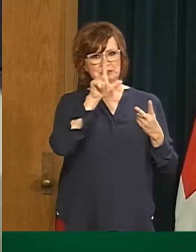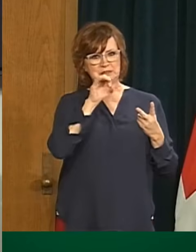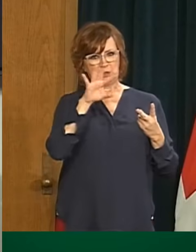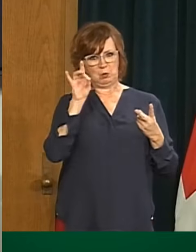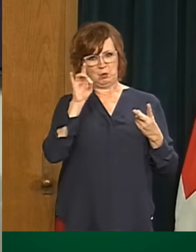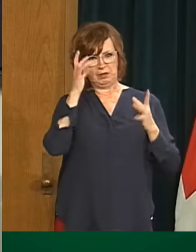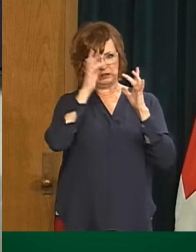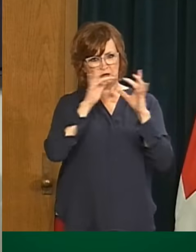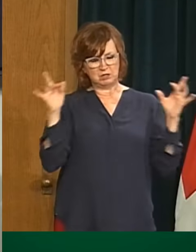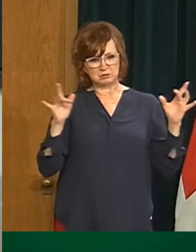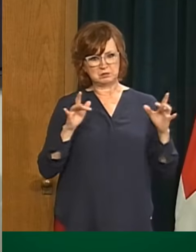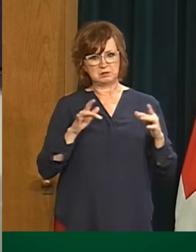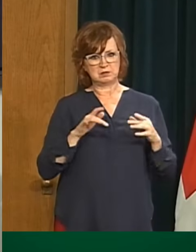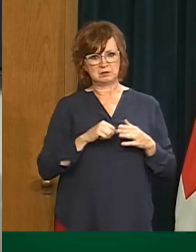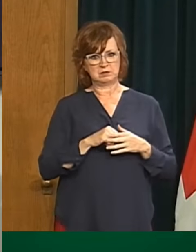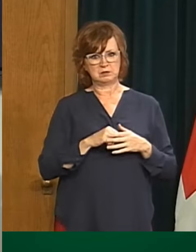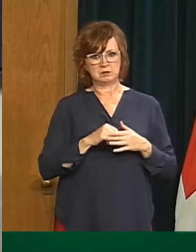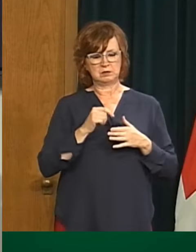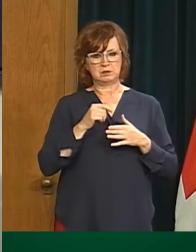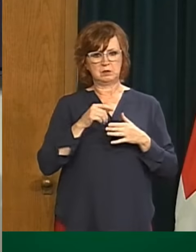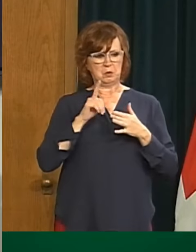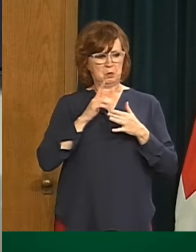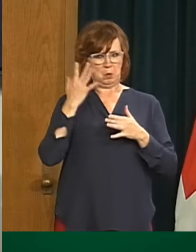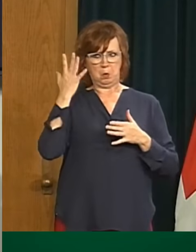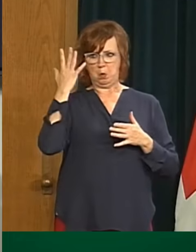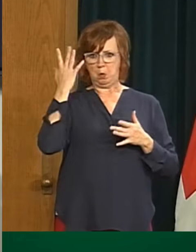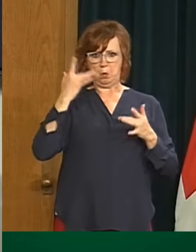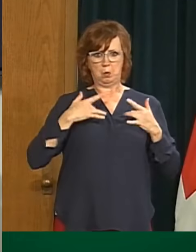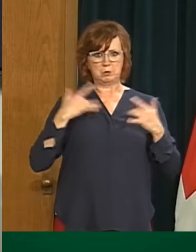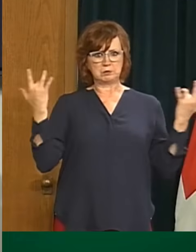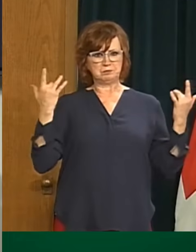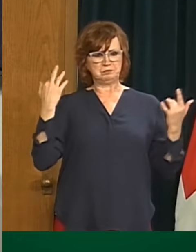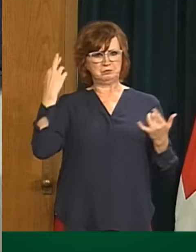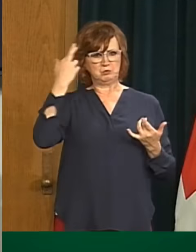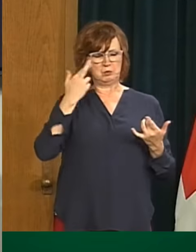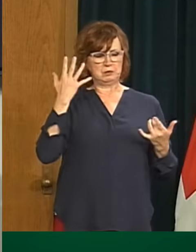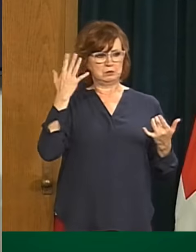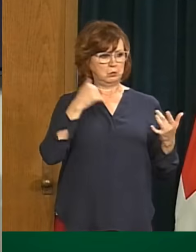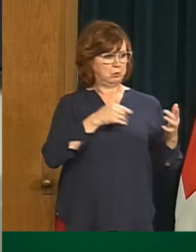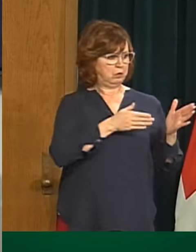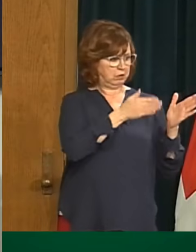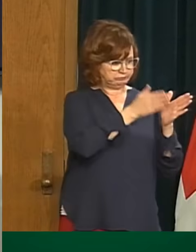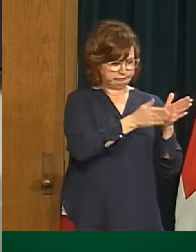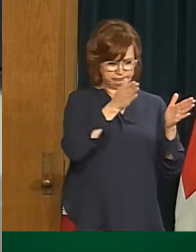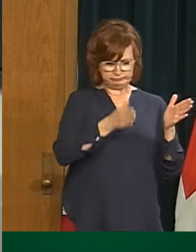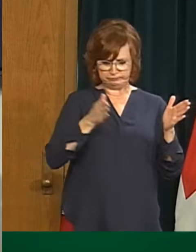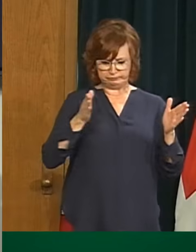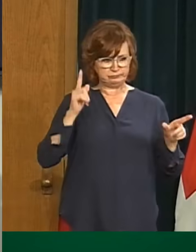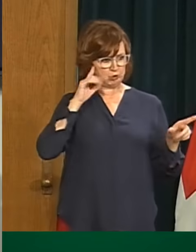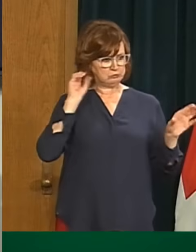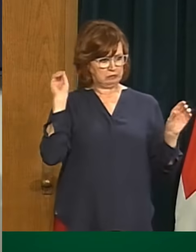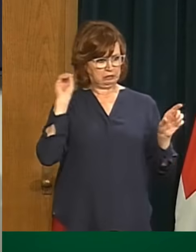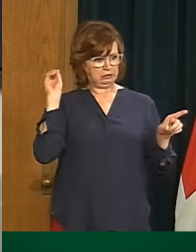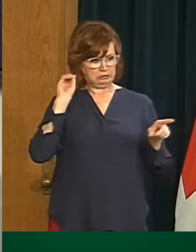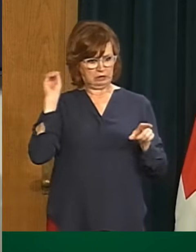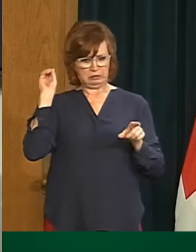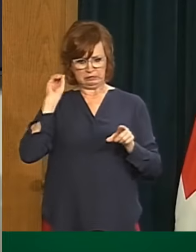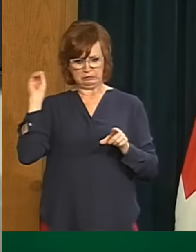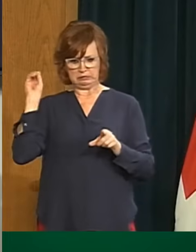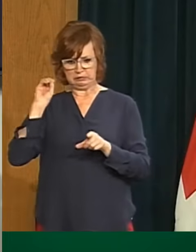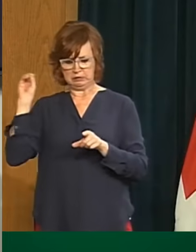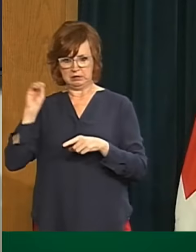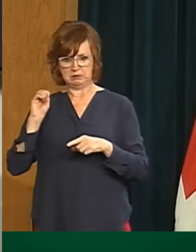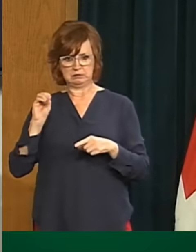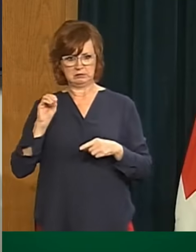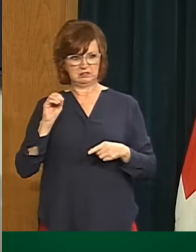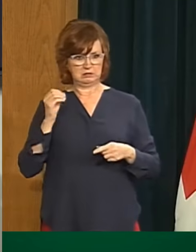Lloydminster hospital. How did it happen that this wasn't disclosed soon enough? And do you think that some trust has